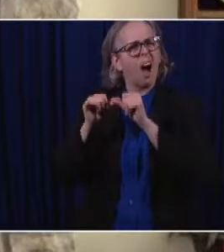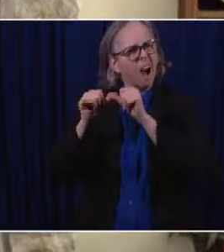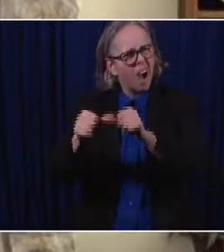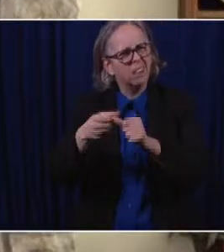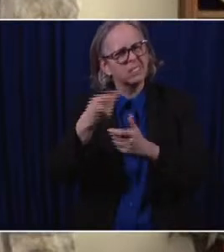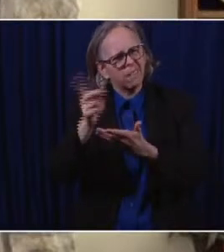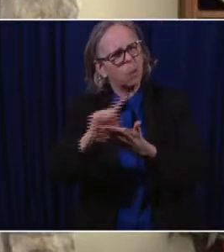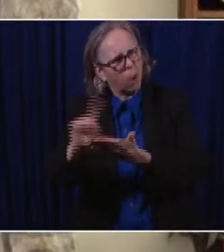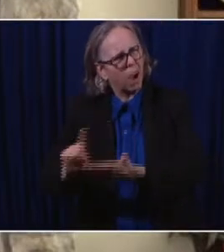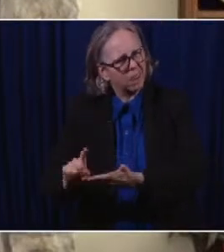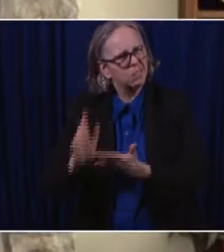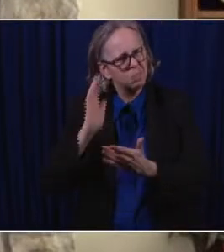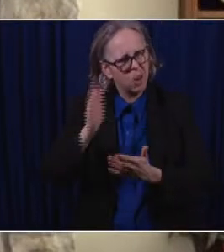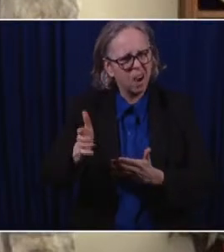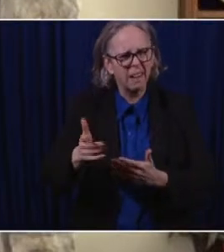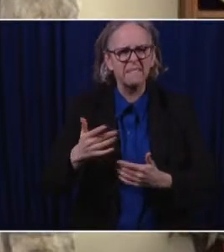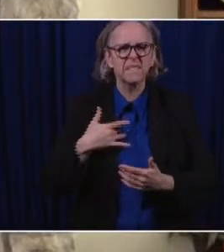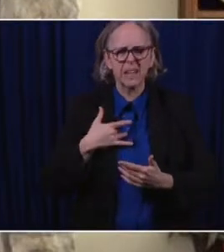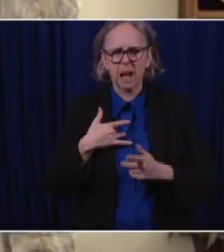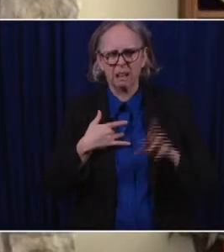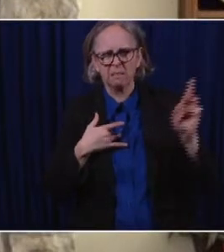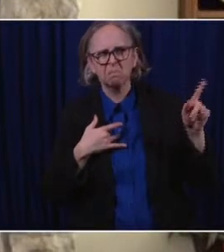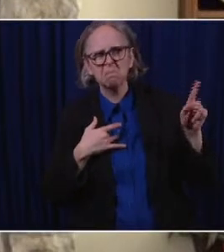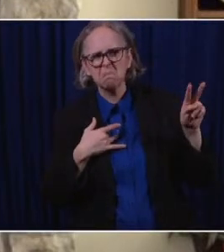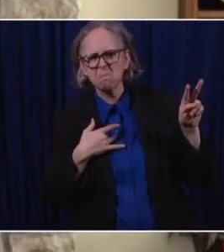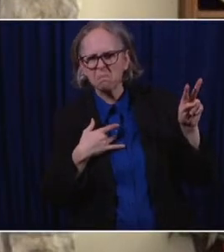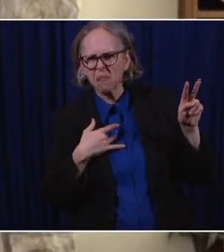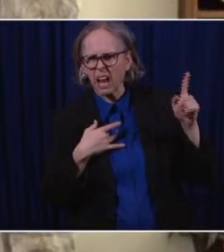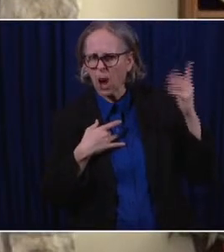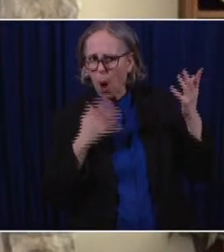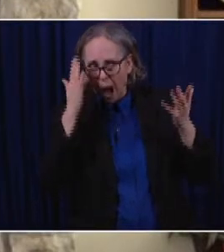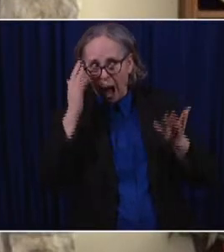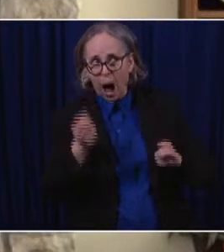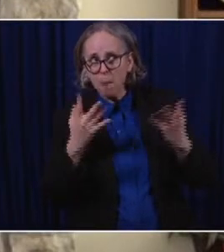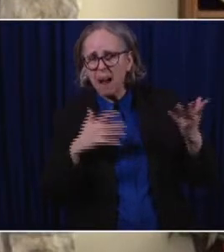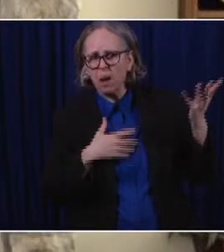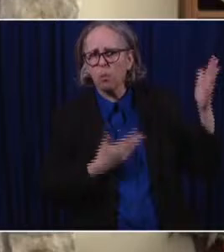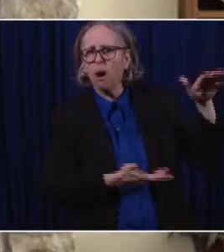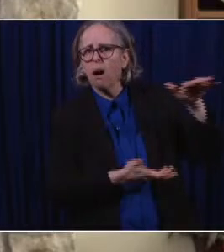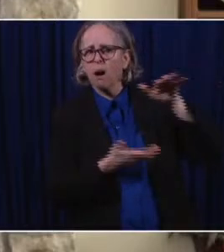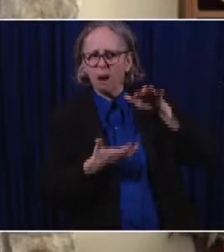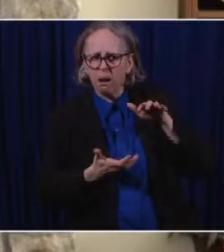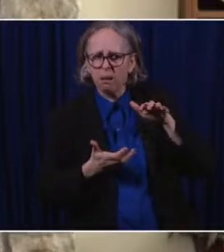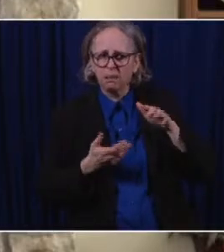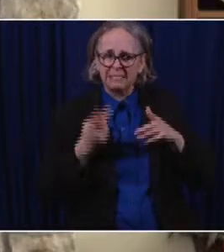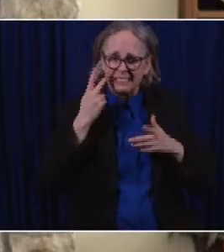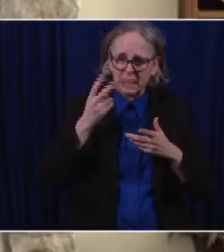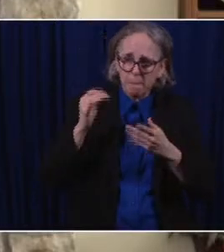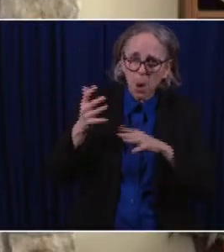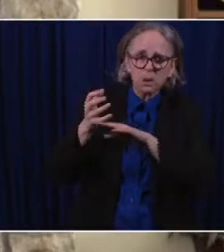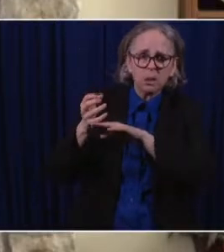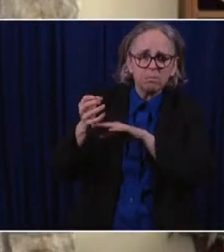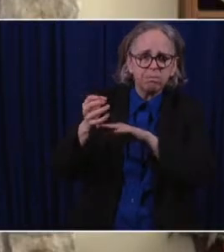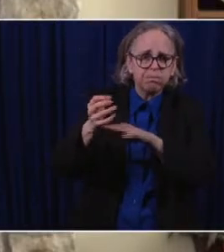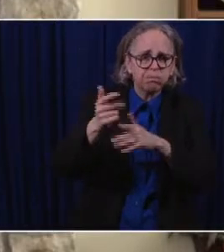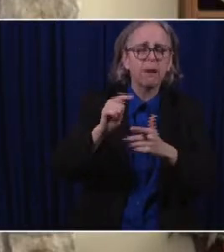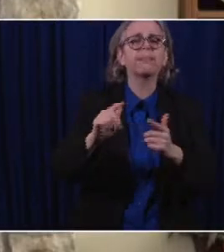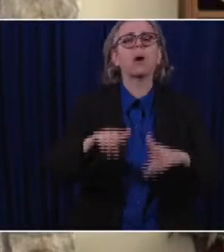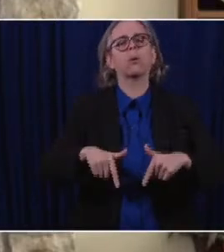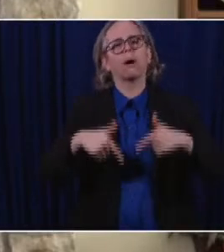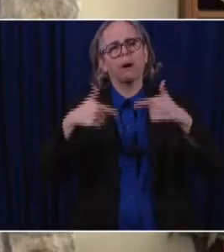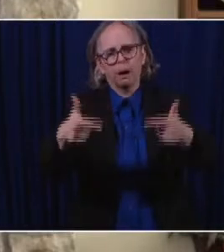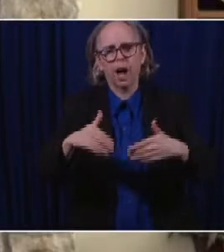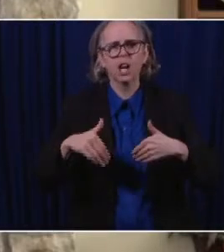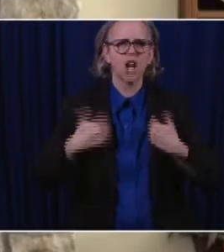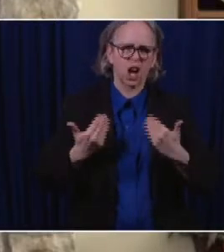we're have a pretty good idea that people who want this have been able to get it. So it's going to be a